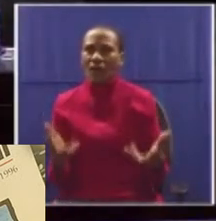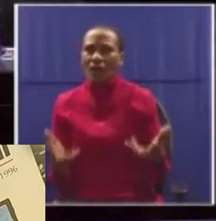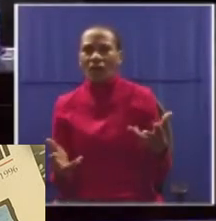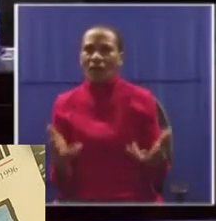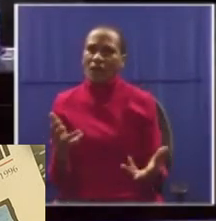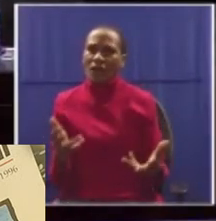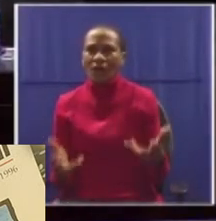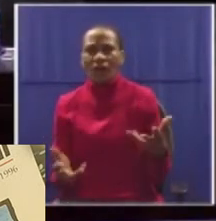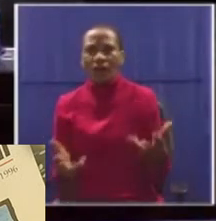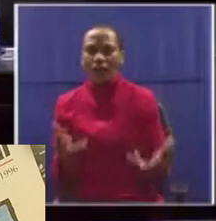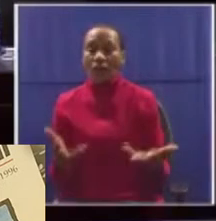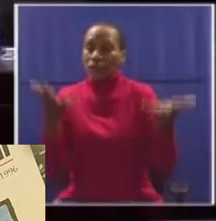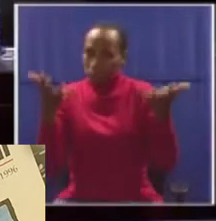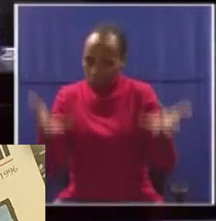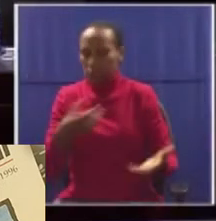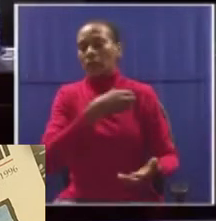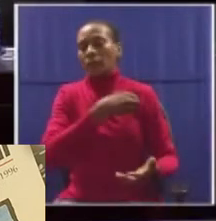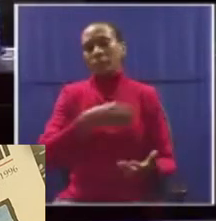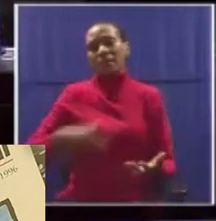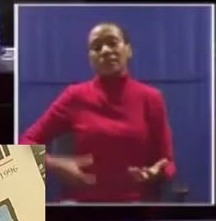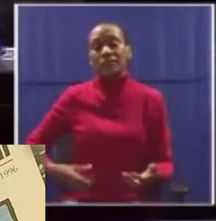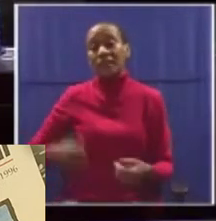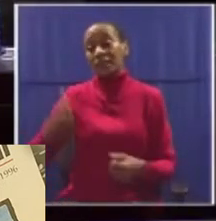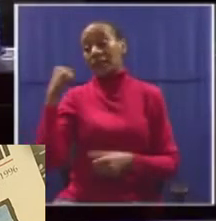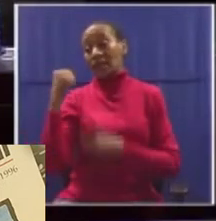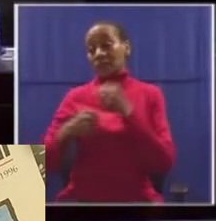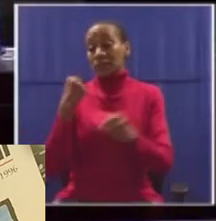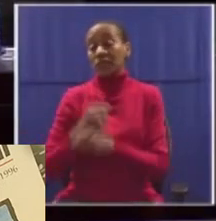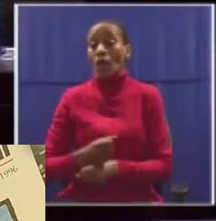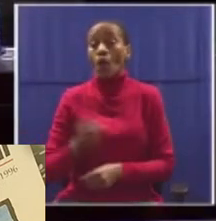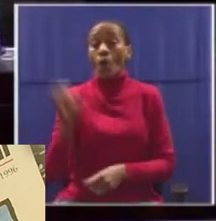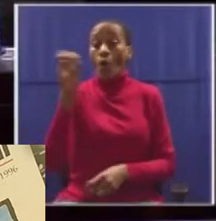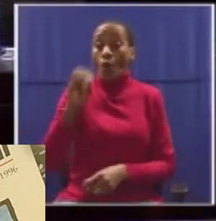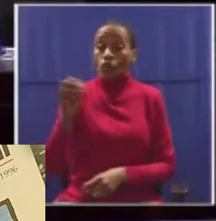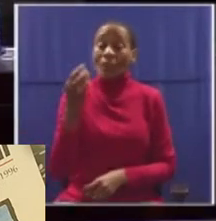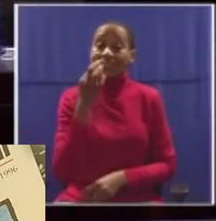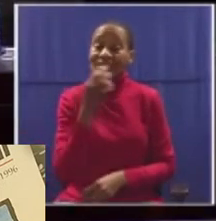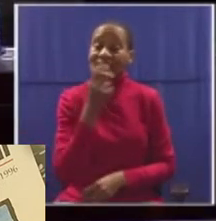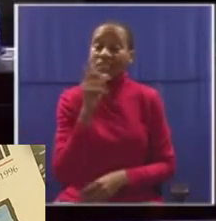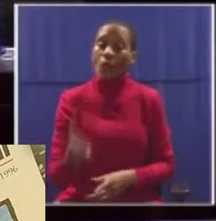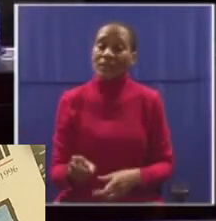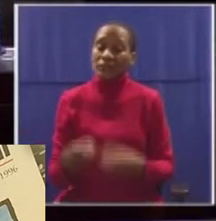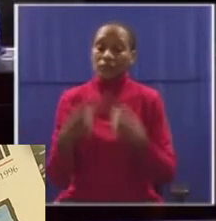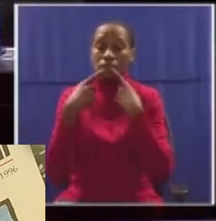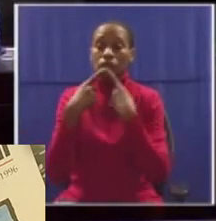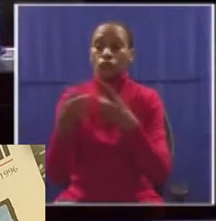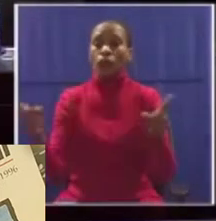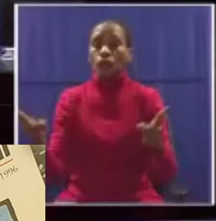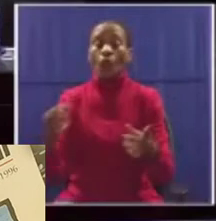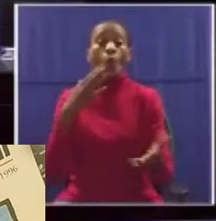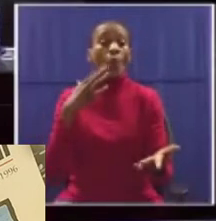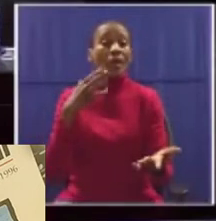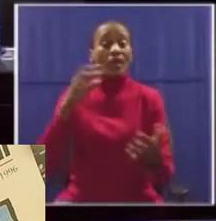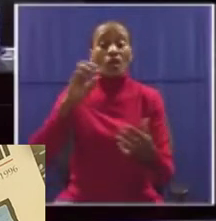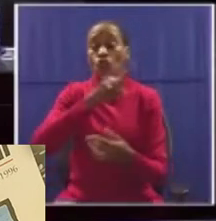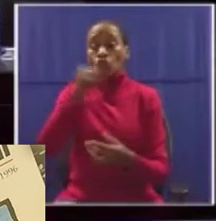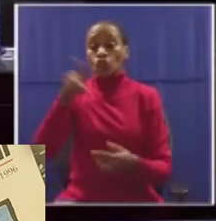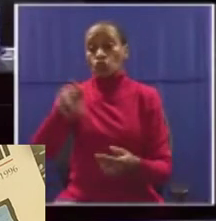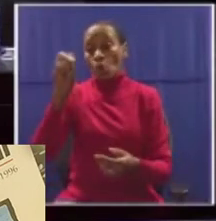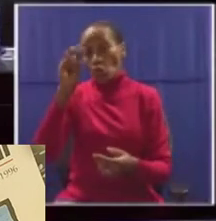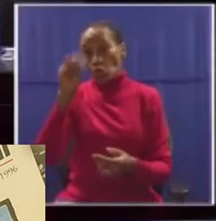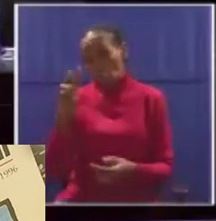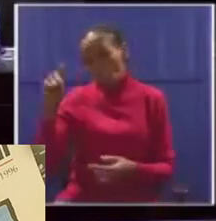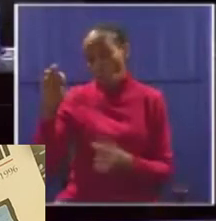that is why the president responded in October last day with a comprehensive response to the recommendation of the zondo